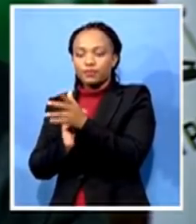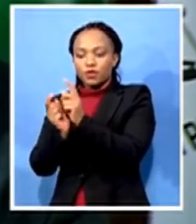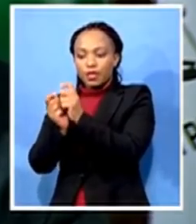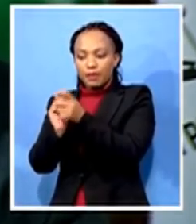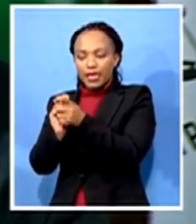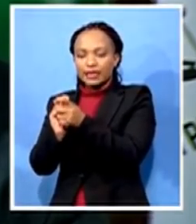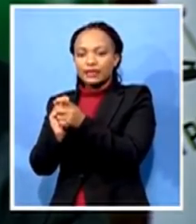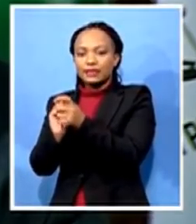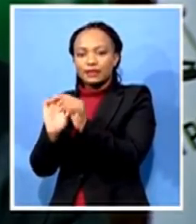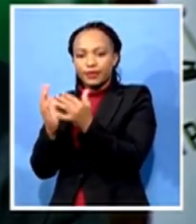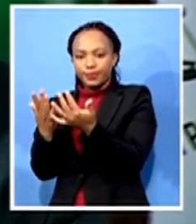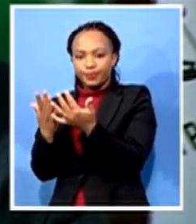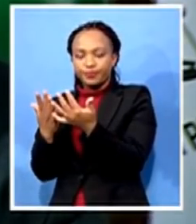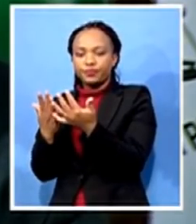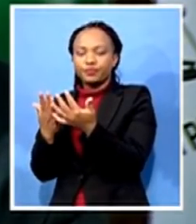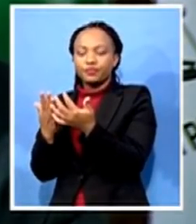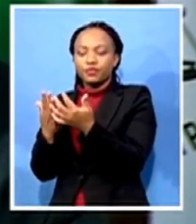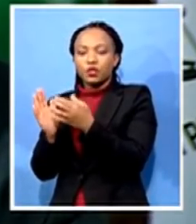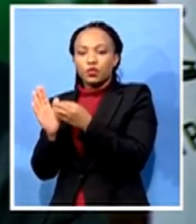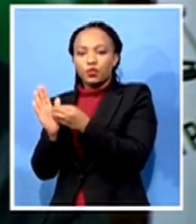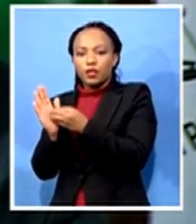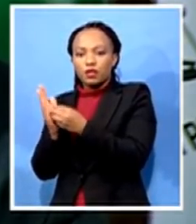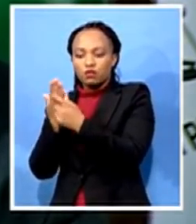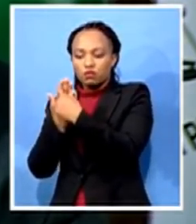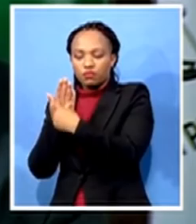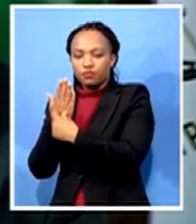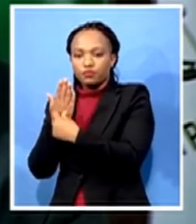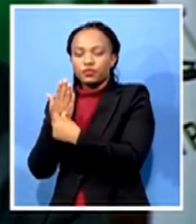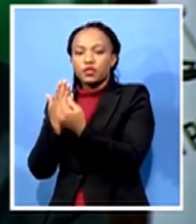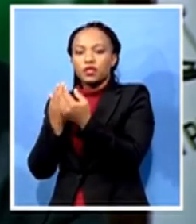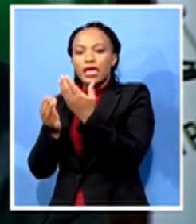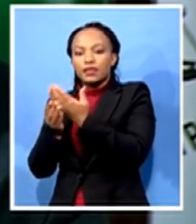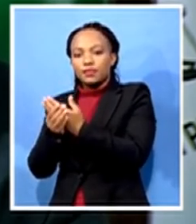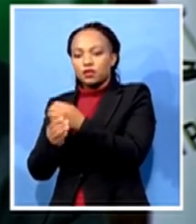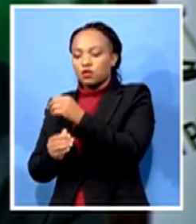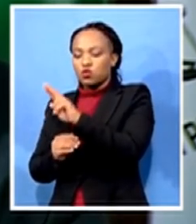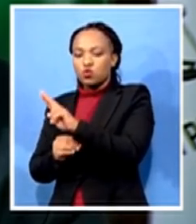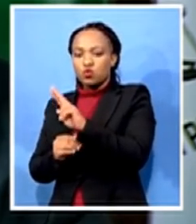marked Exhibit UU 9A.